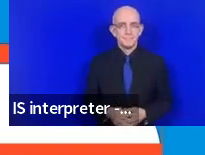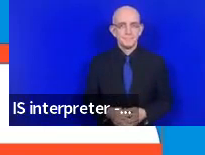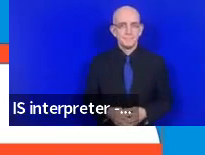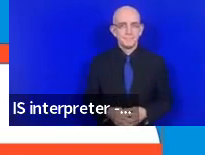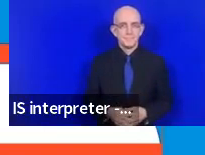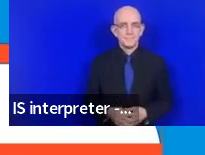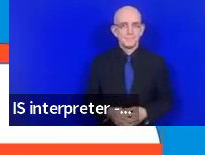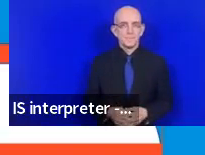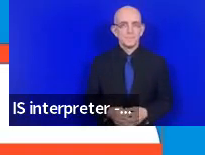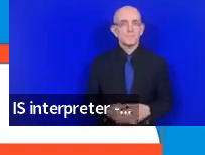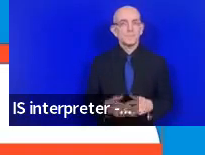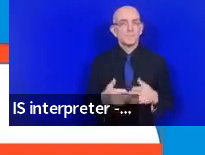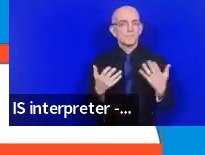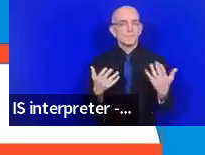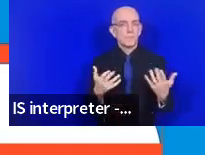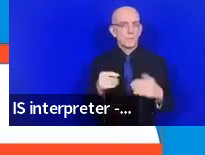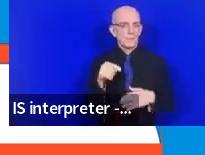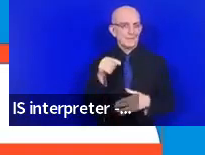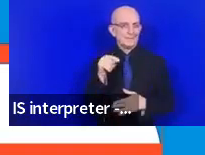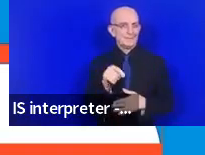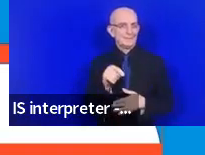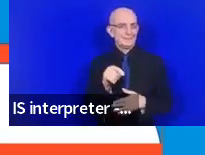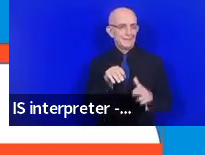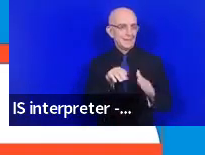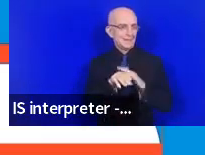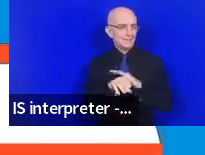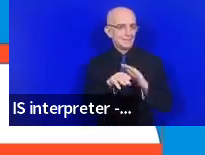How was the accessibility in the forum?